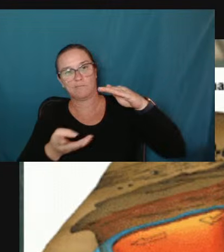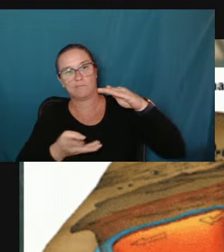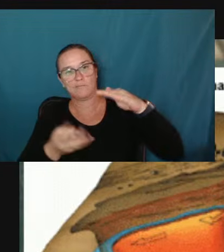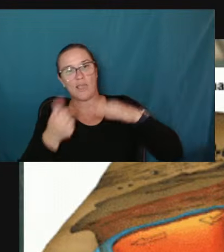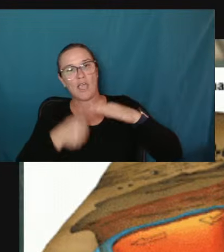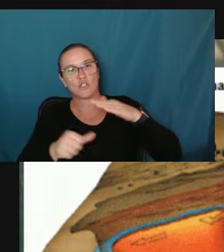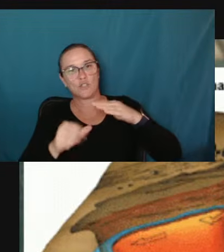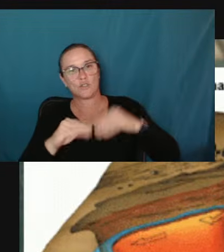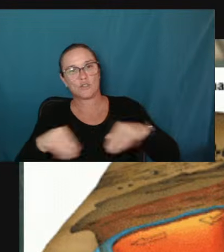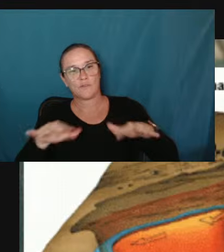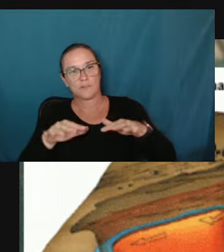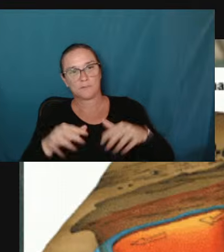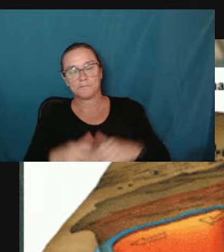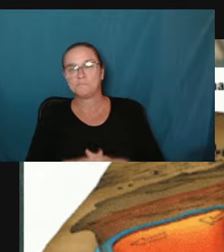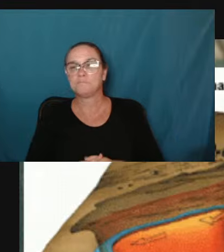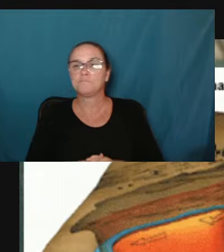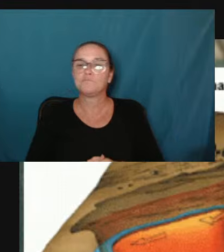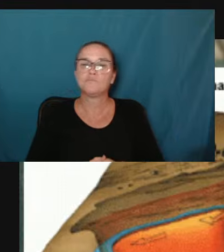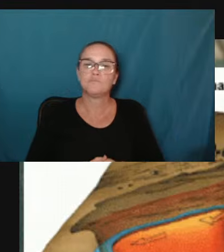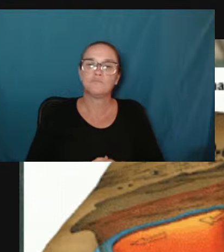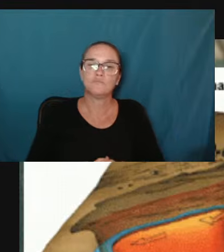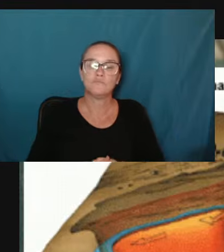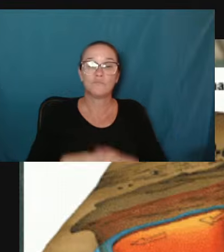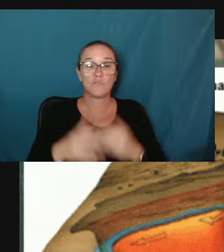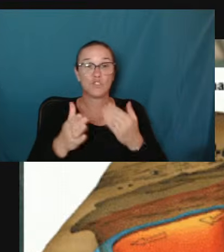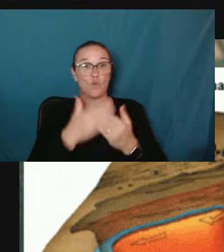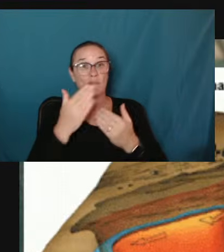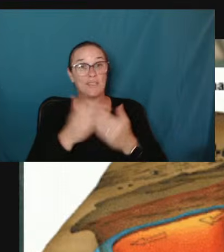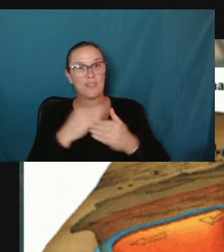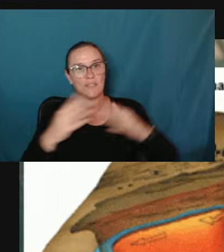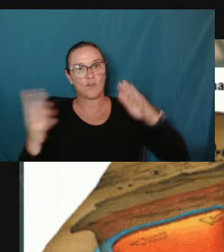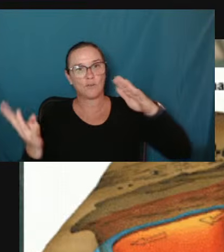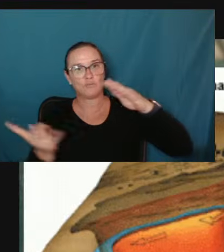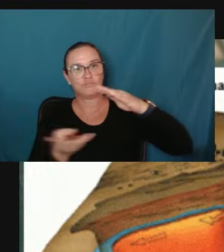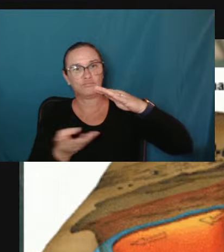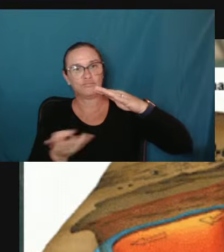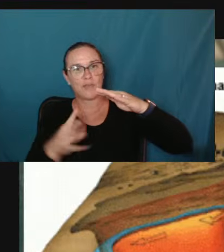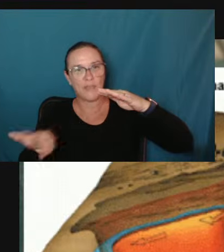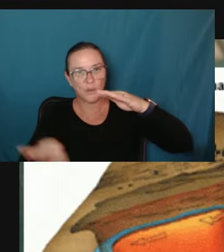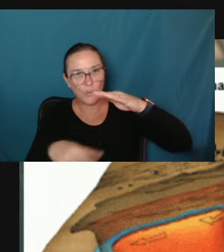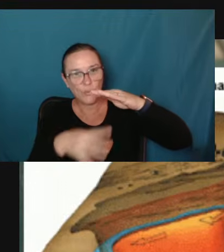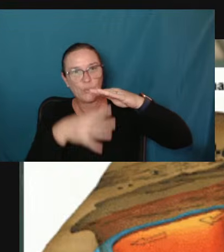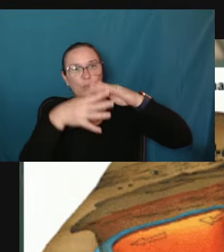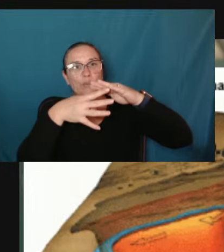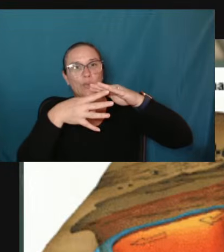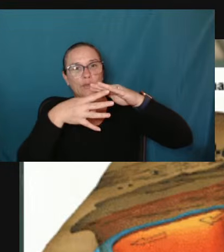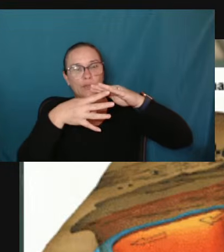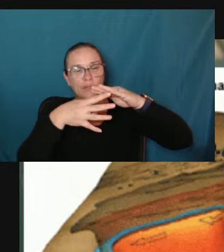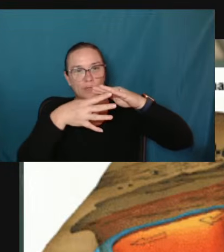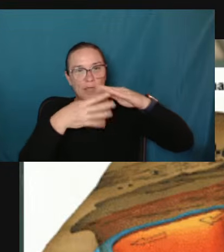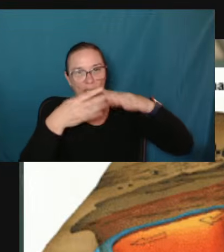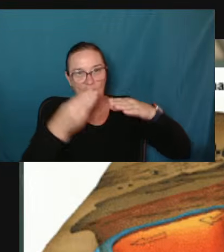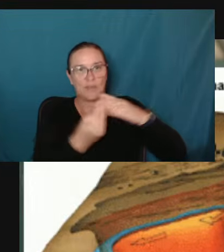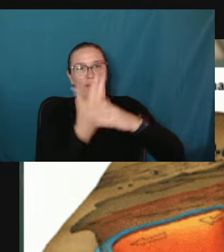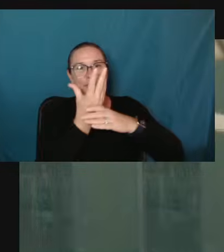And so it's easier for the magma to come up and find its way through these zones of weakness in the rift zones or at the